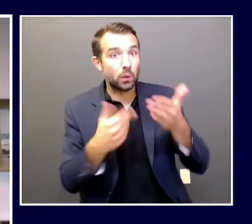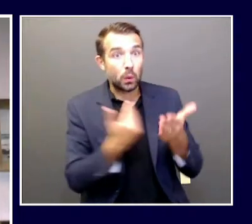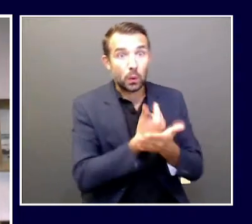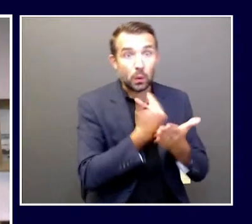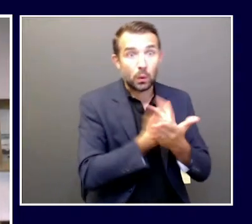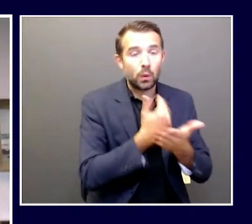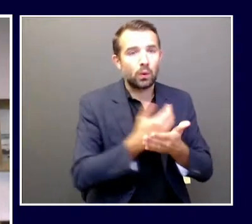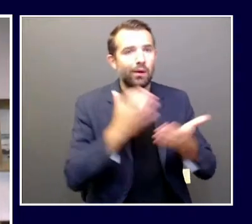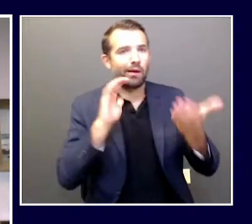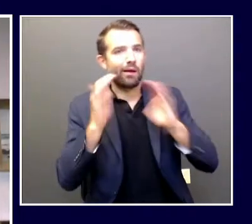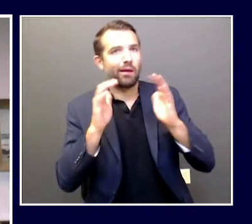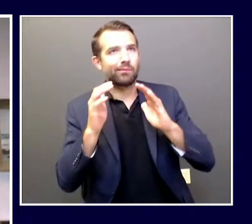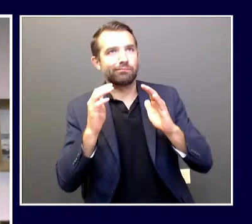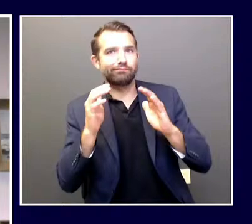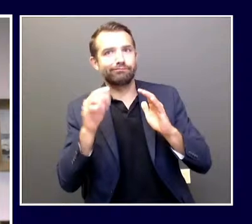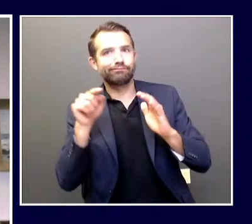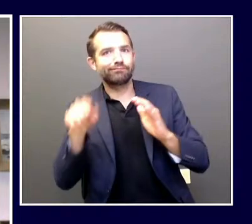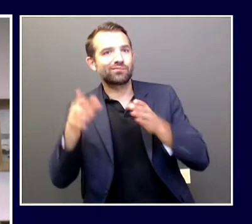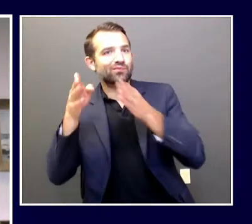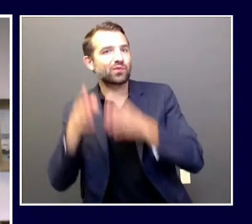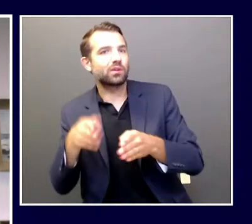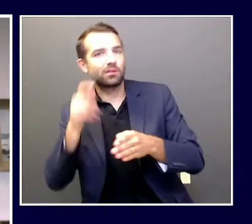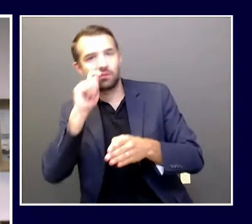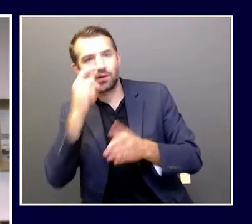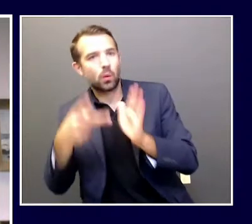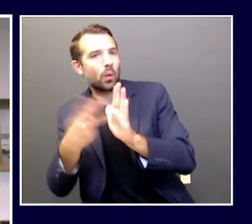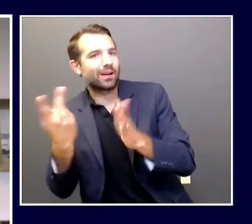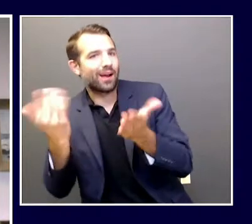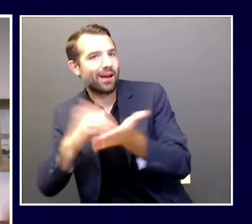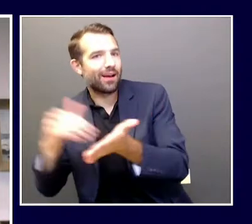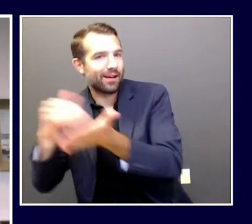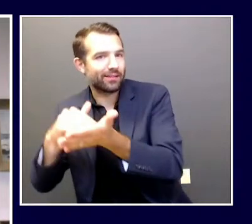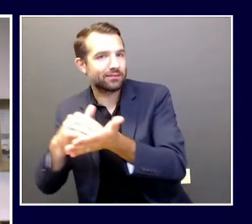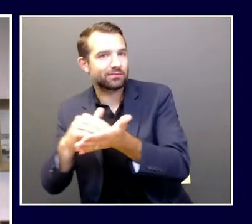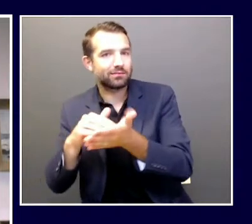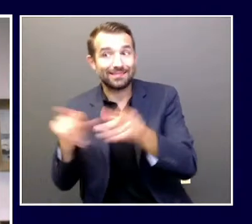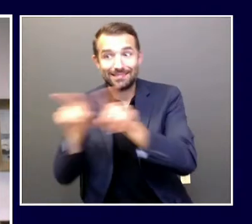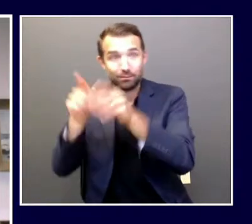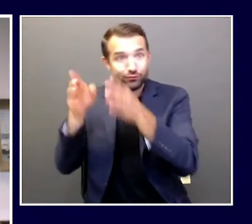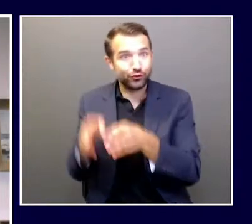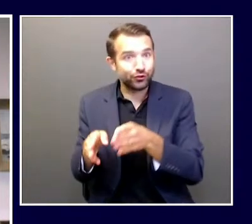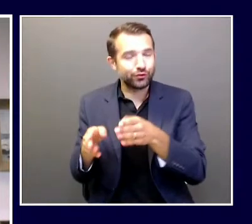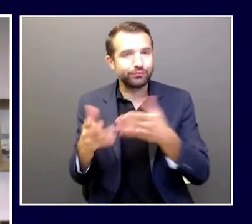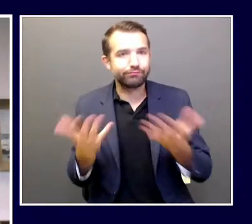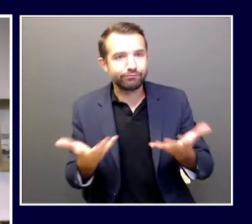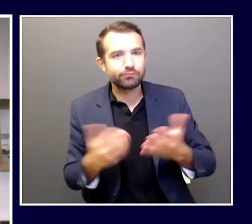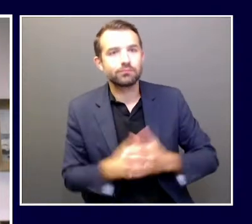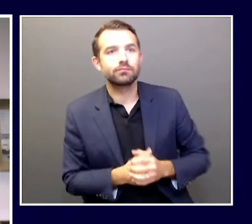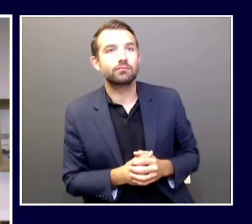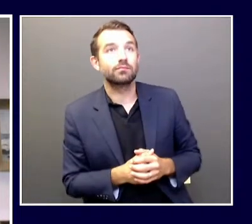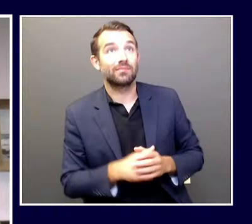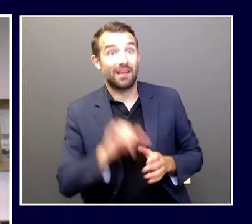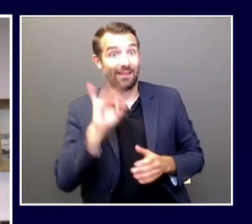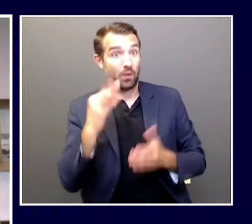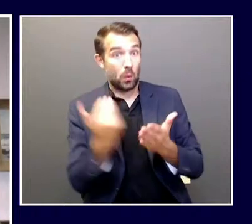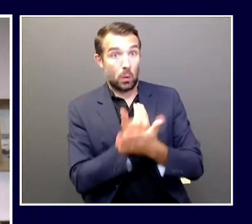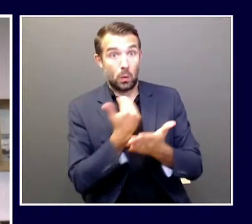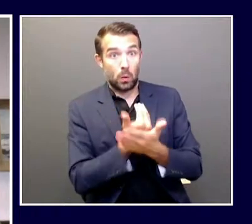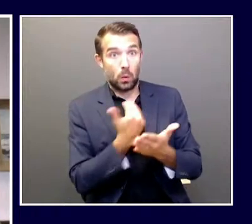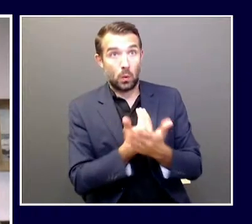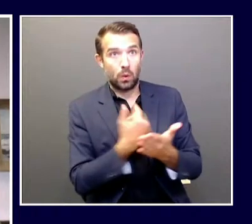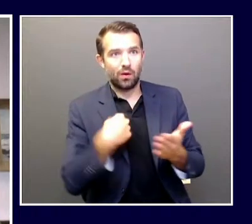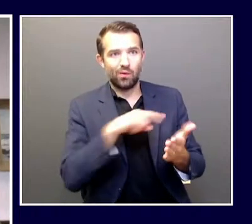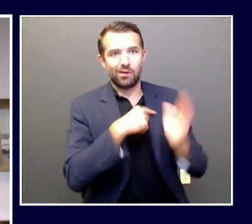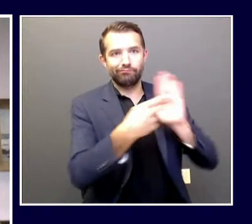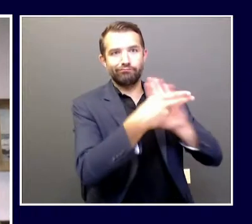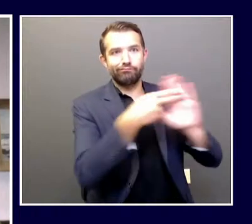test. And for those new results, we deem those what we call a case and send them out for investigation.